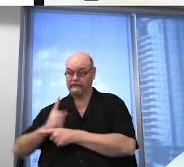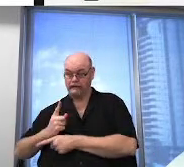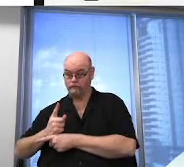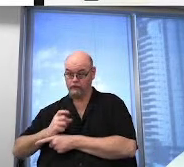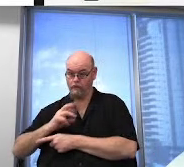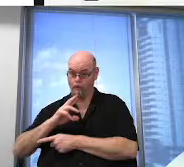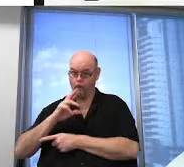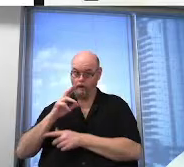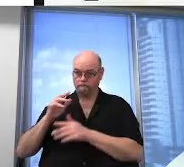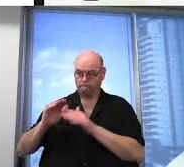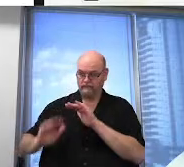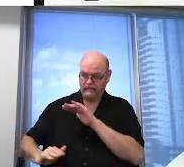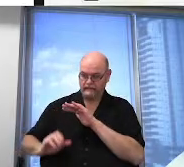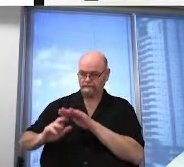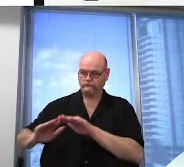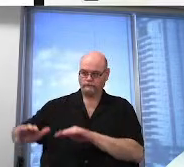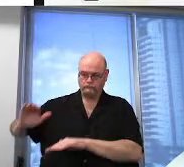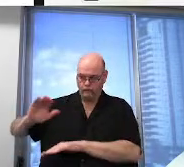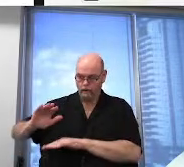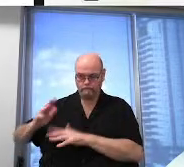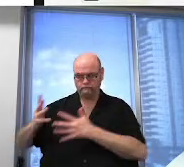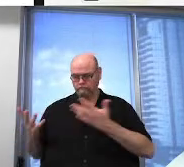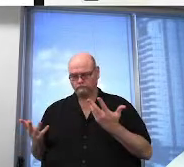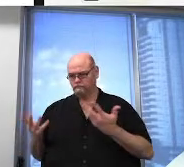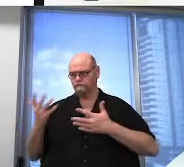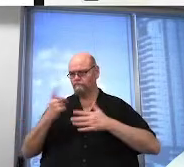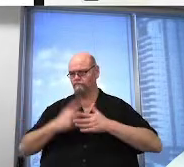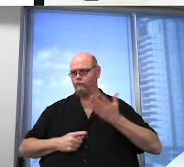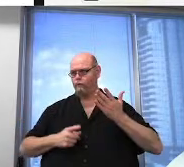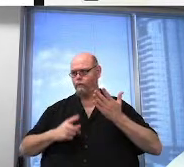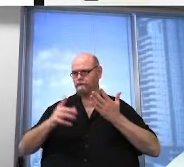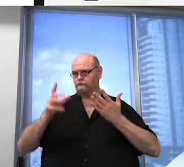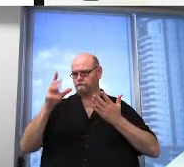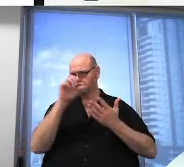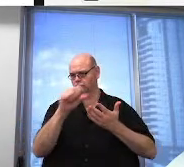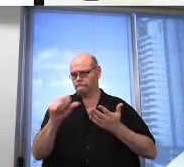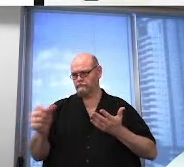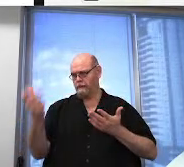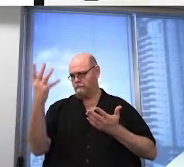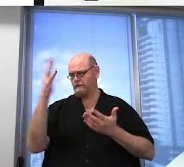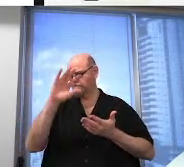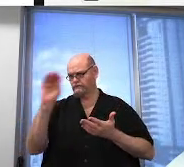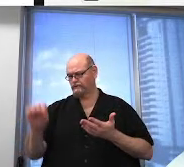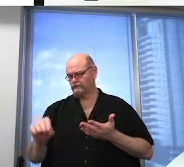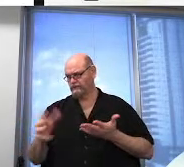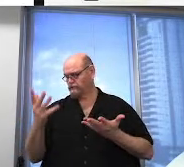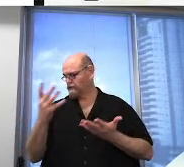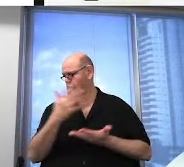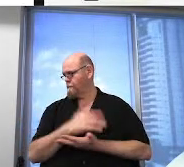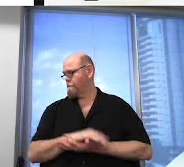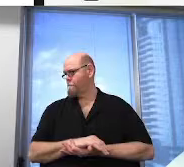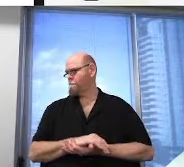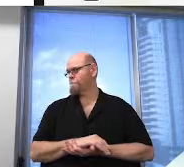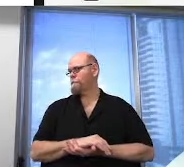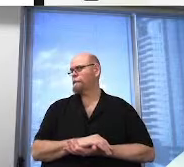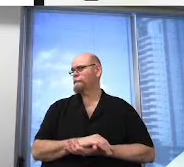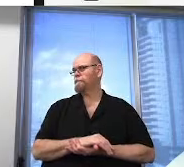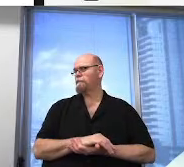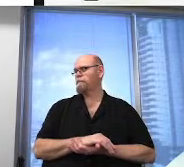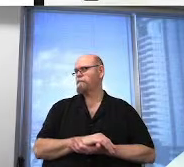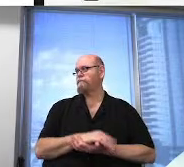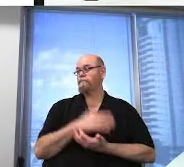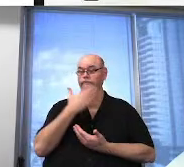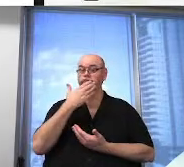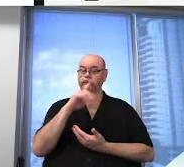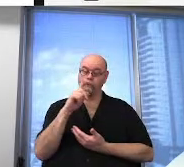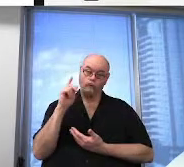estimate accurate? Is it understated? If it's understated, what's a rough percentage of the understatement?